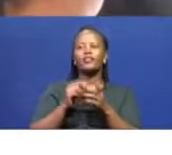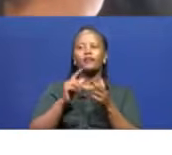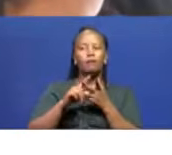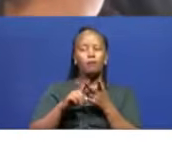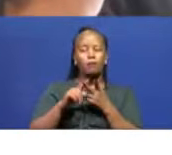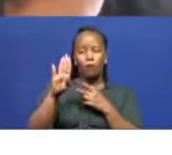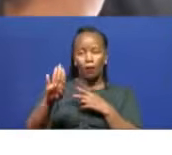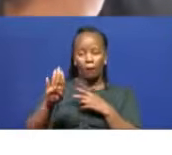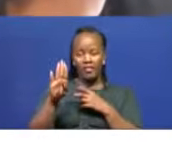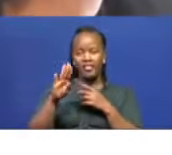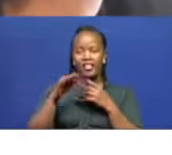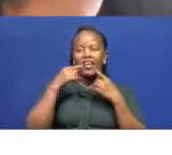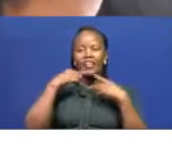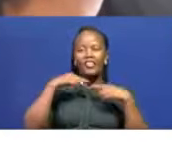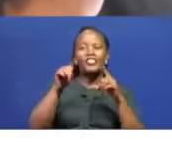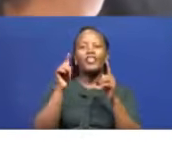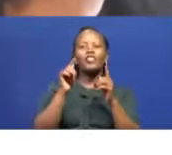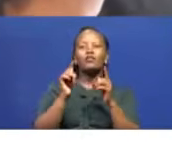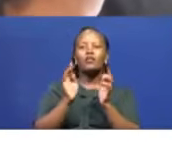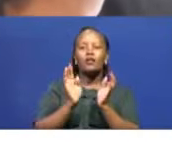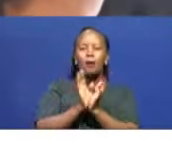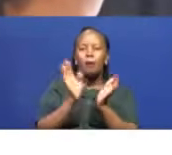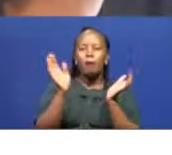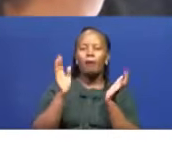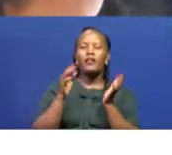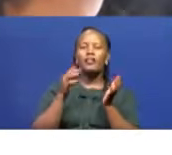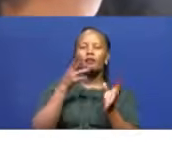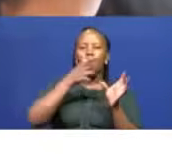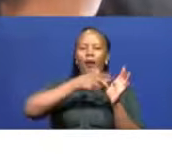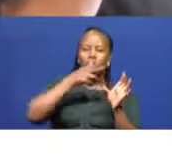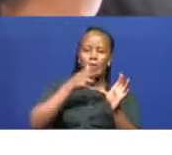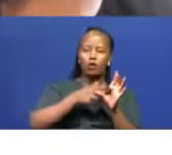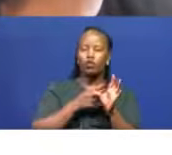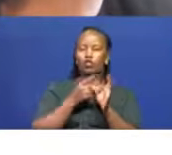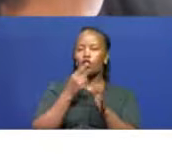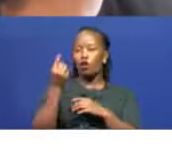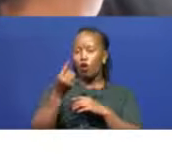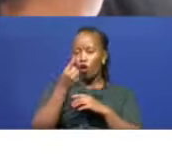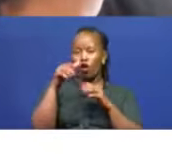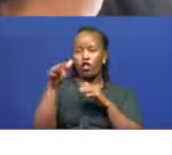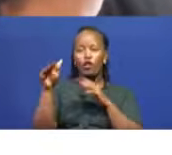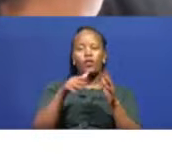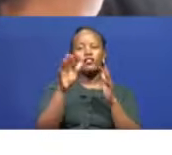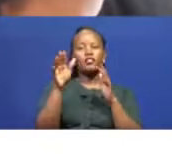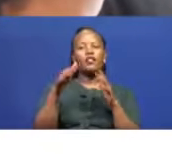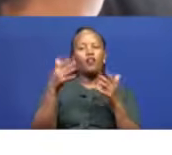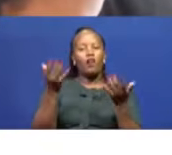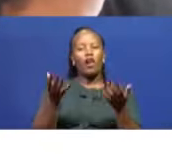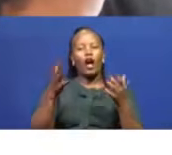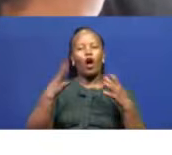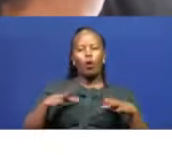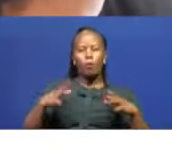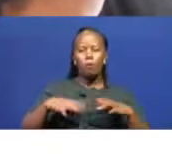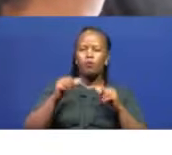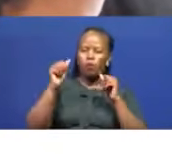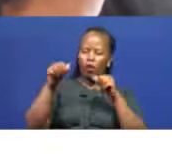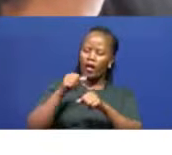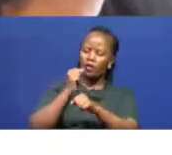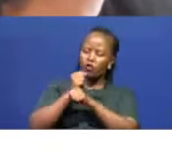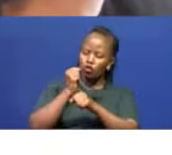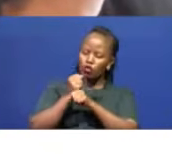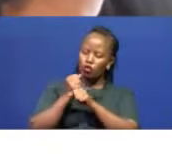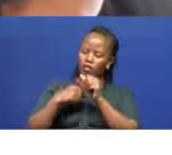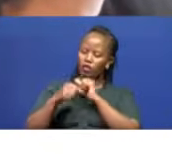declaration that public participation is the only avenue or means through which the people can exercise their